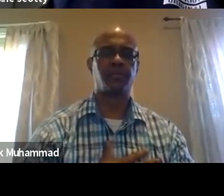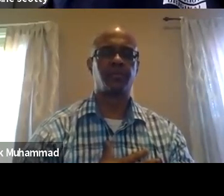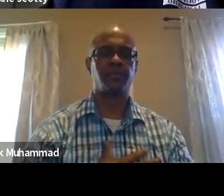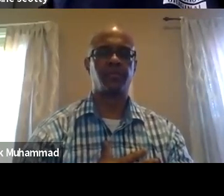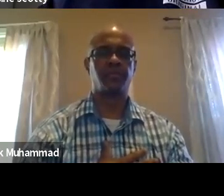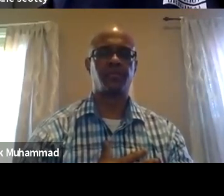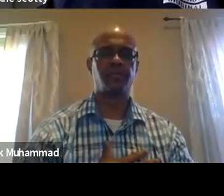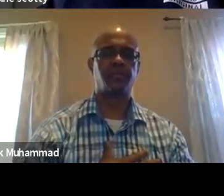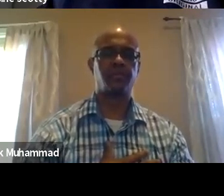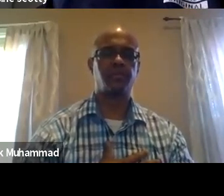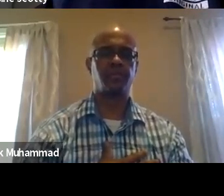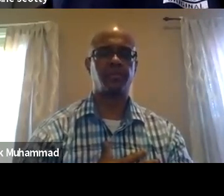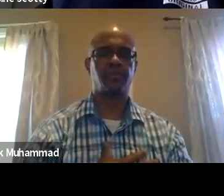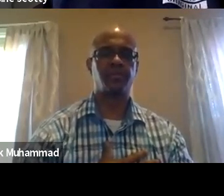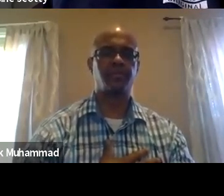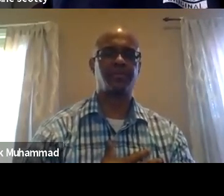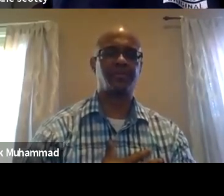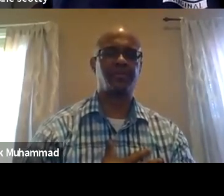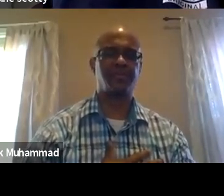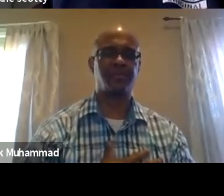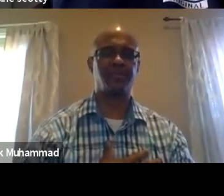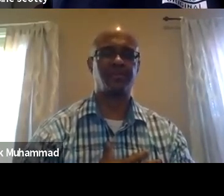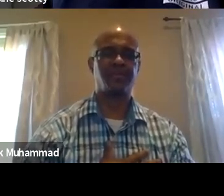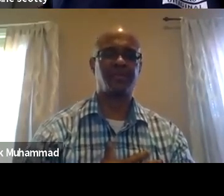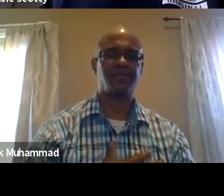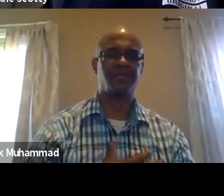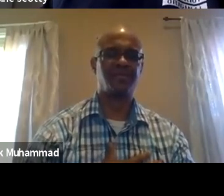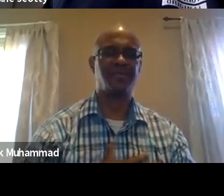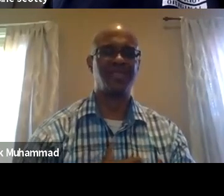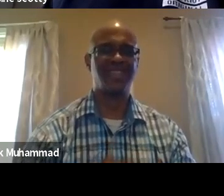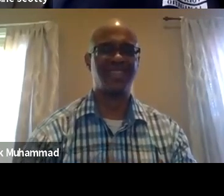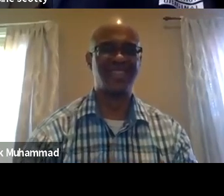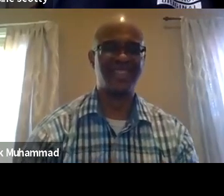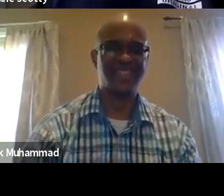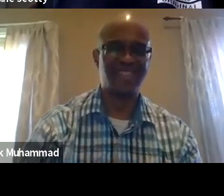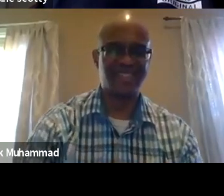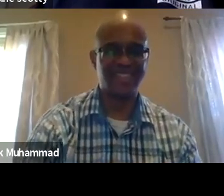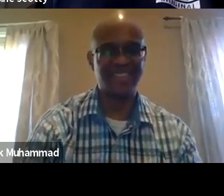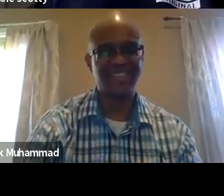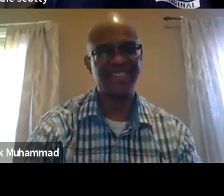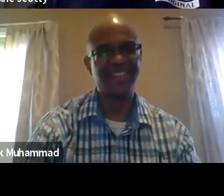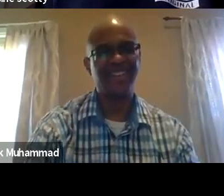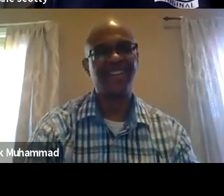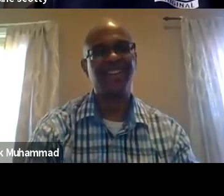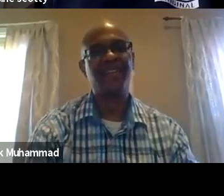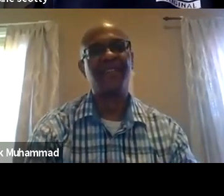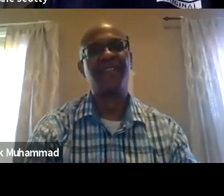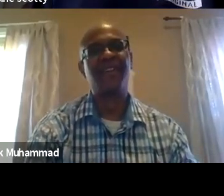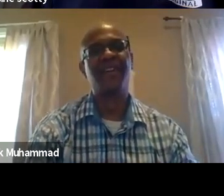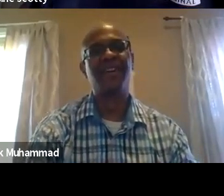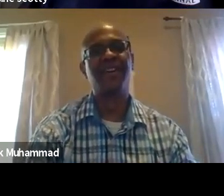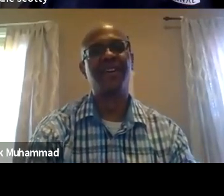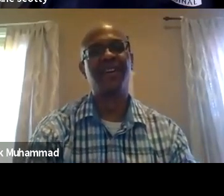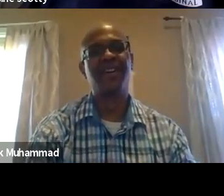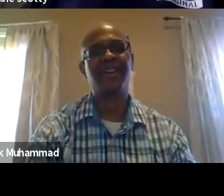And my cat is wanting me to let her out. And all of you are ready to go have lunch and move on with your day. So I'd love That to